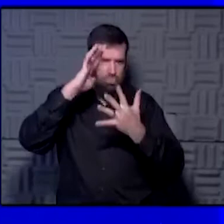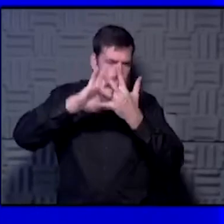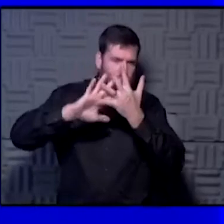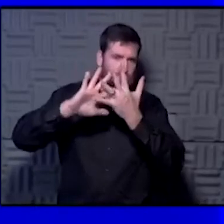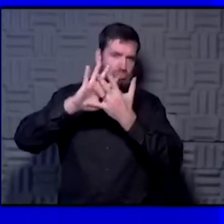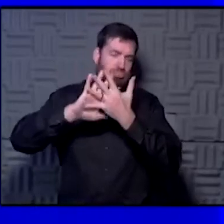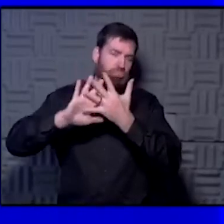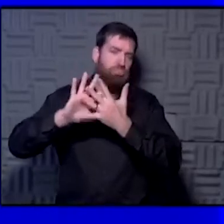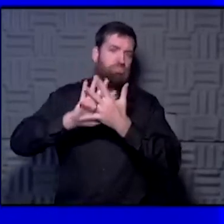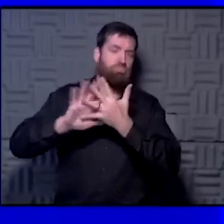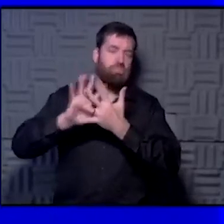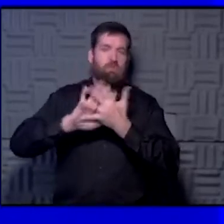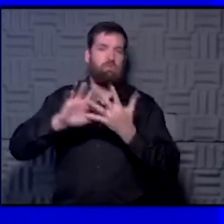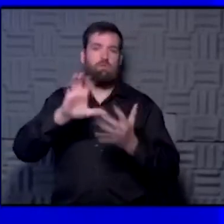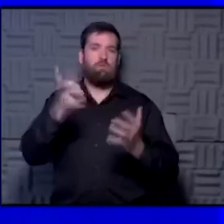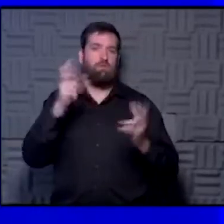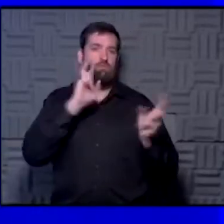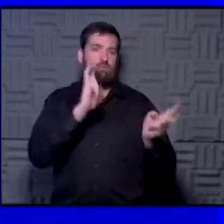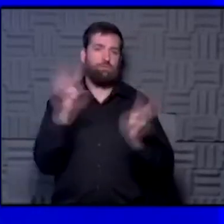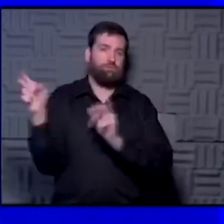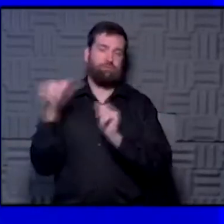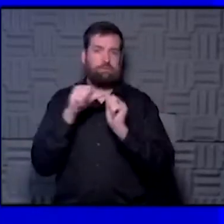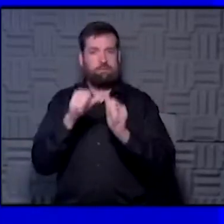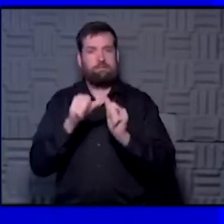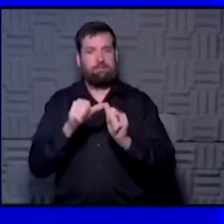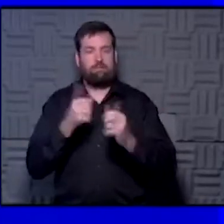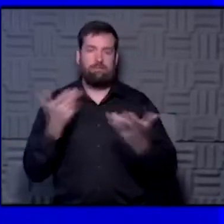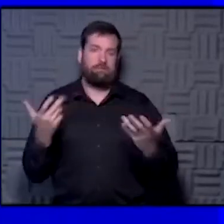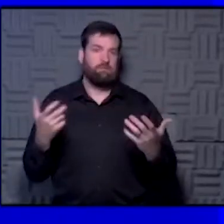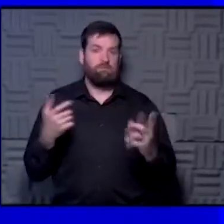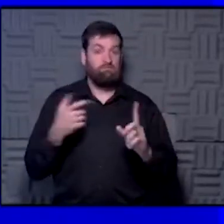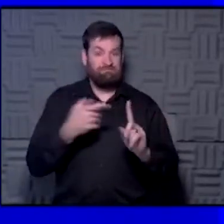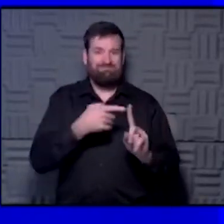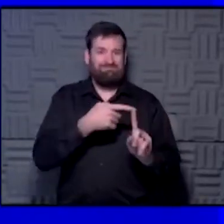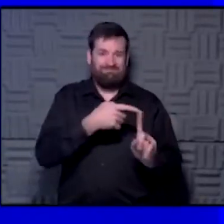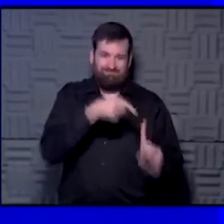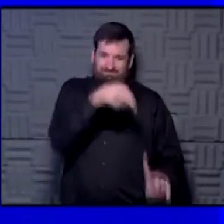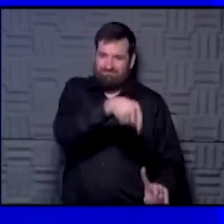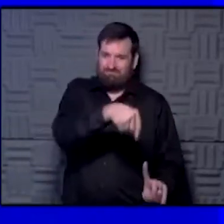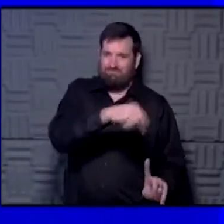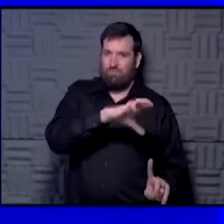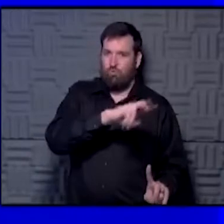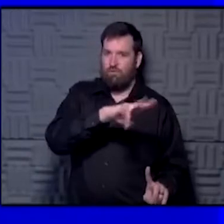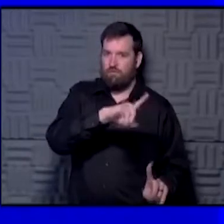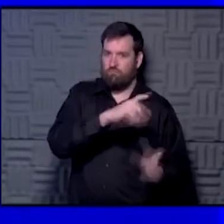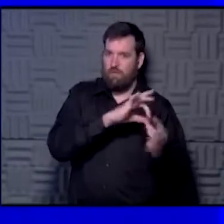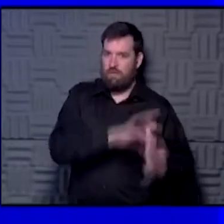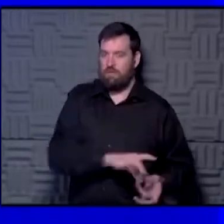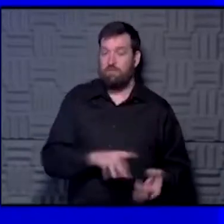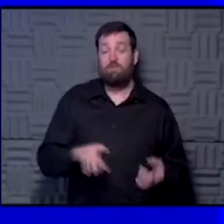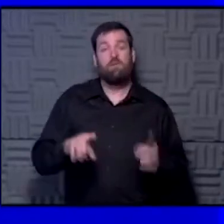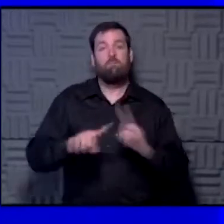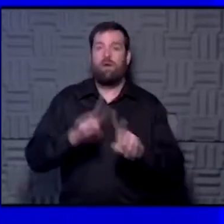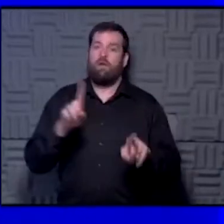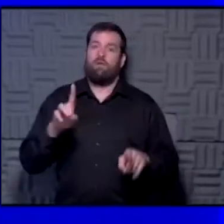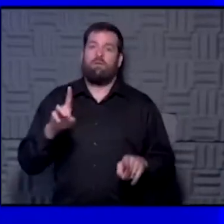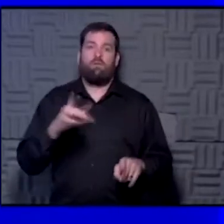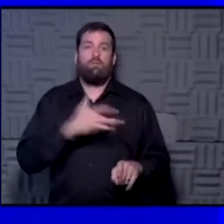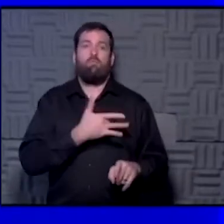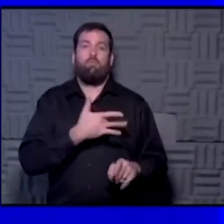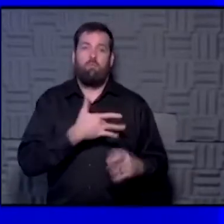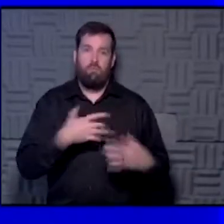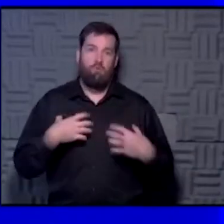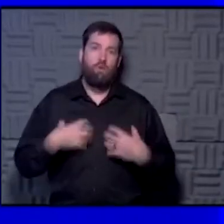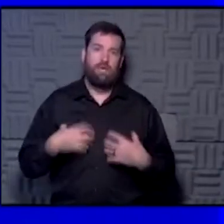other lingering effects that may be accounted for by COVID recovery, but also especially pulmonary. So pulmonary